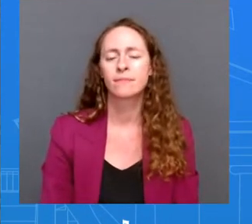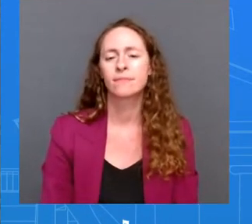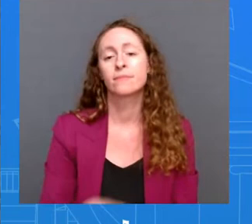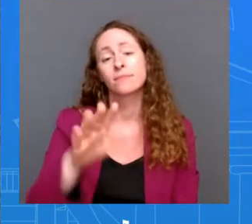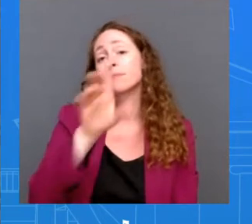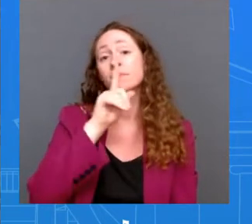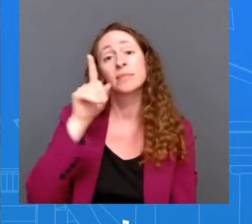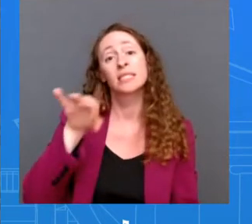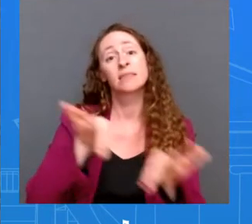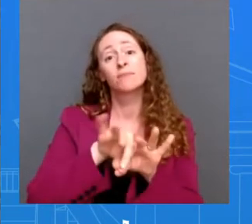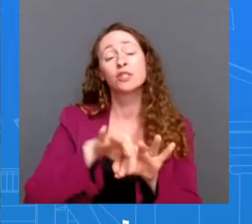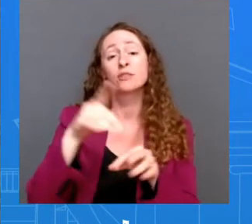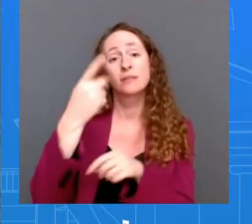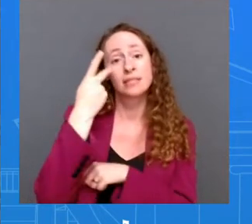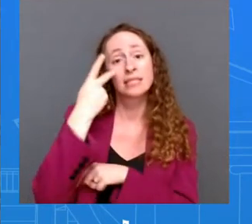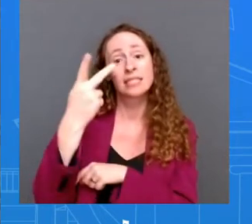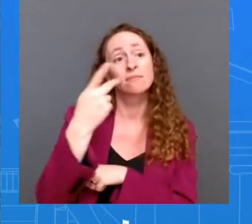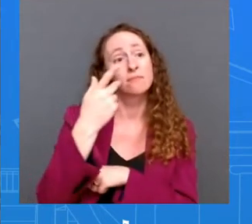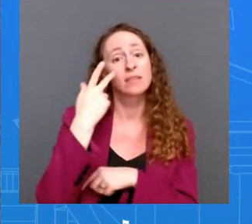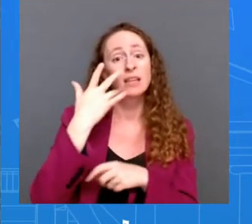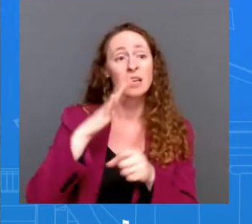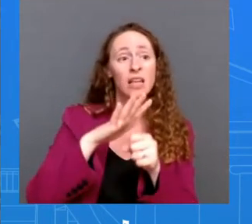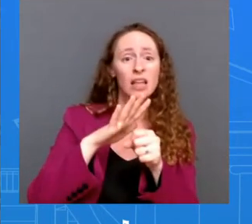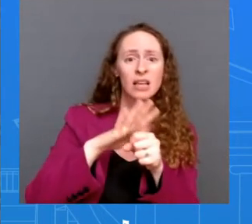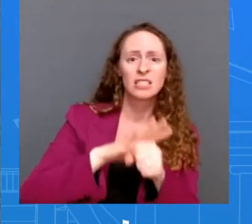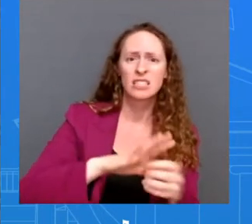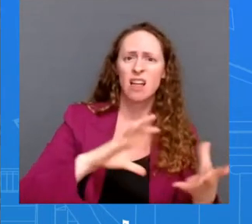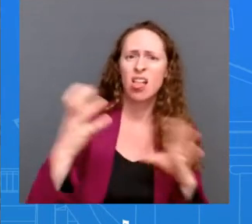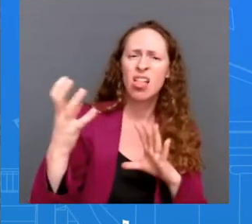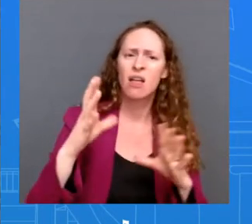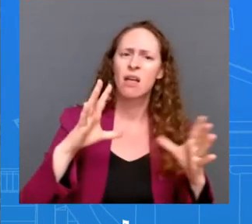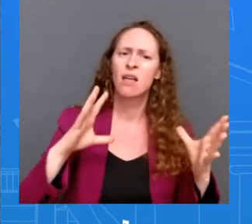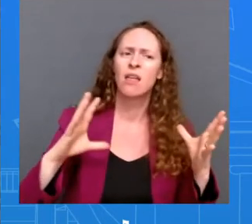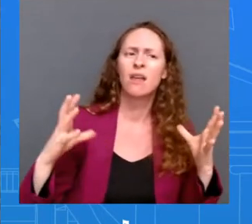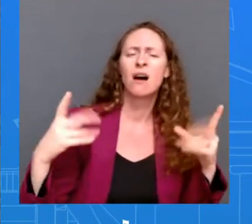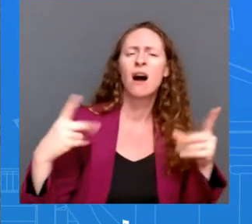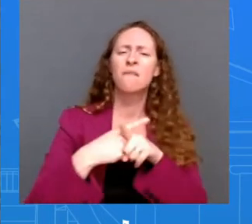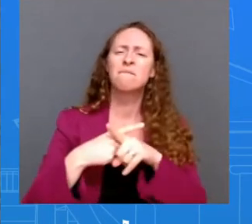the Japanese government reported that 5 PRC missiles landed in their